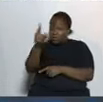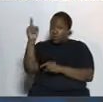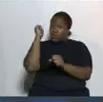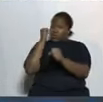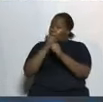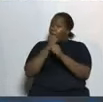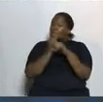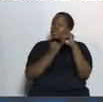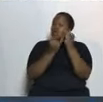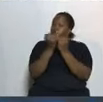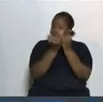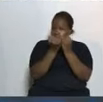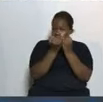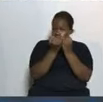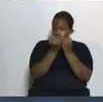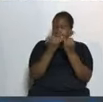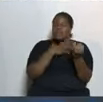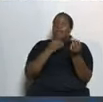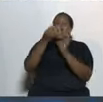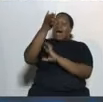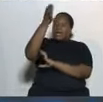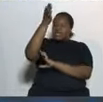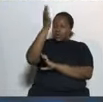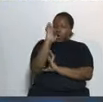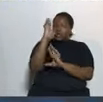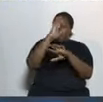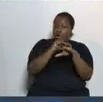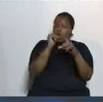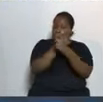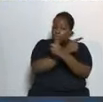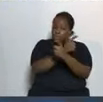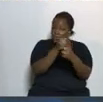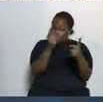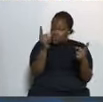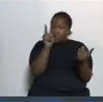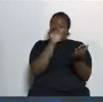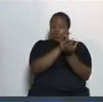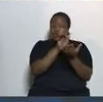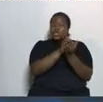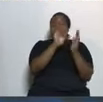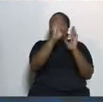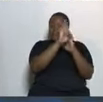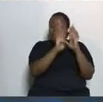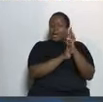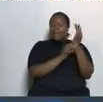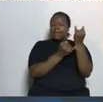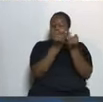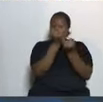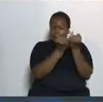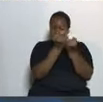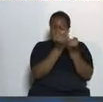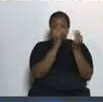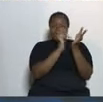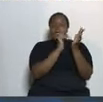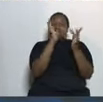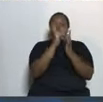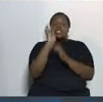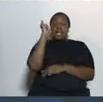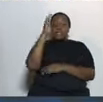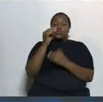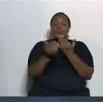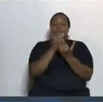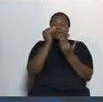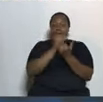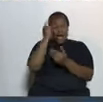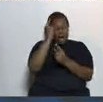Sabbath, and God calls you to keep the Bible Sabbath, Jesus will take care